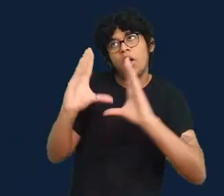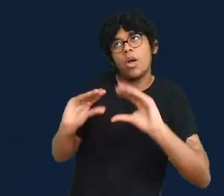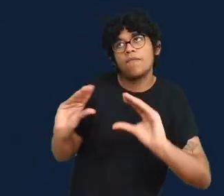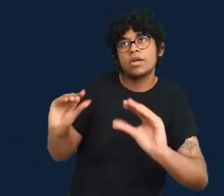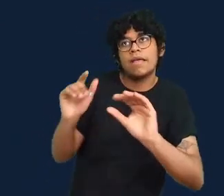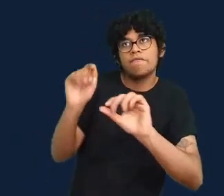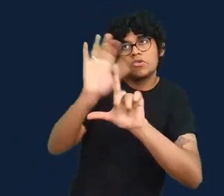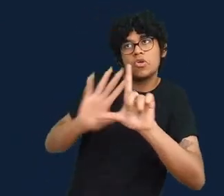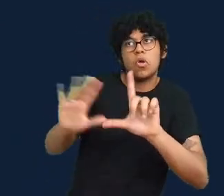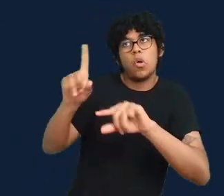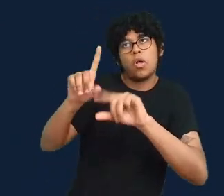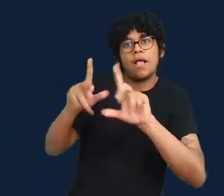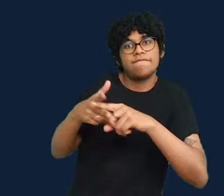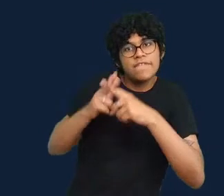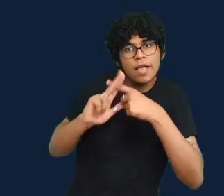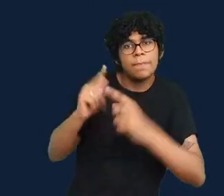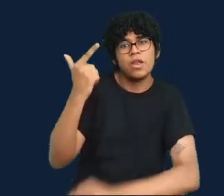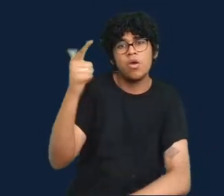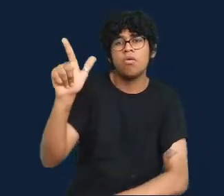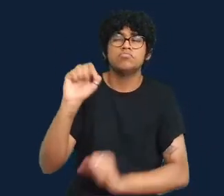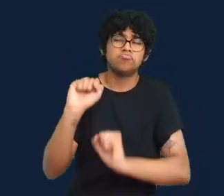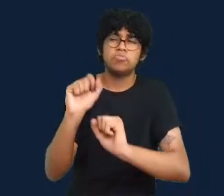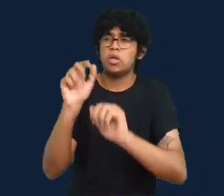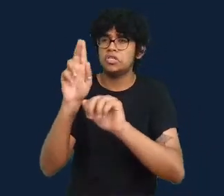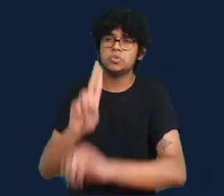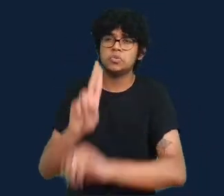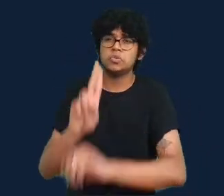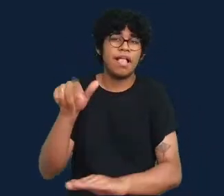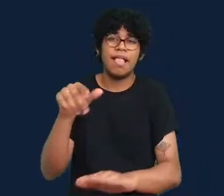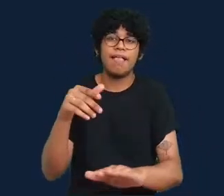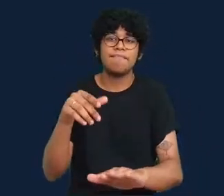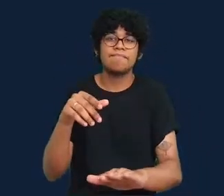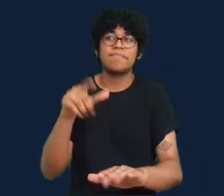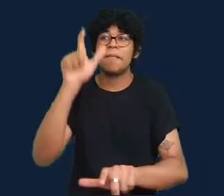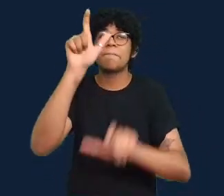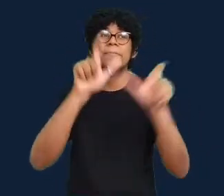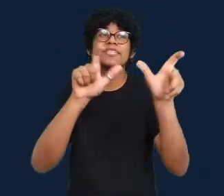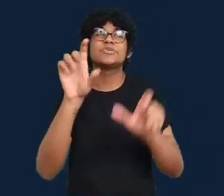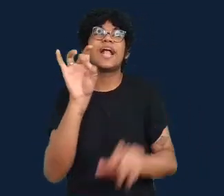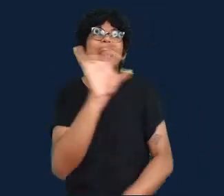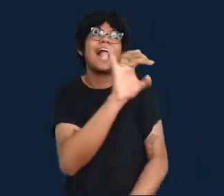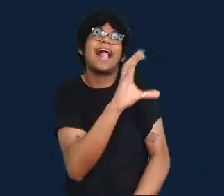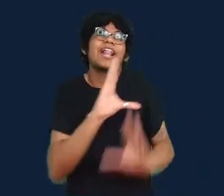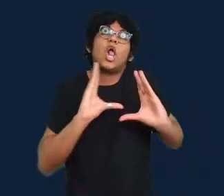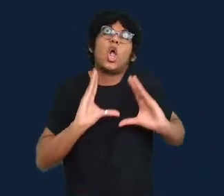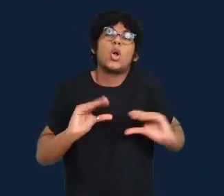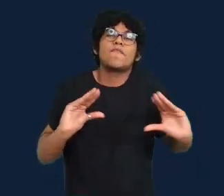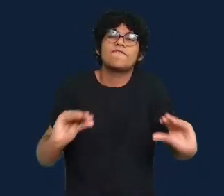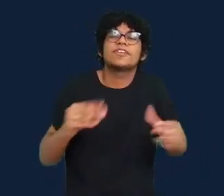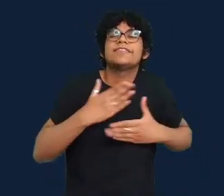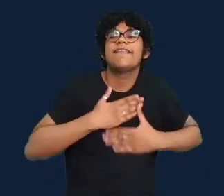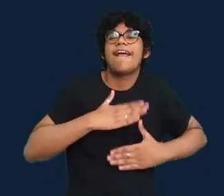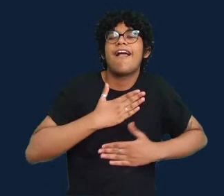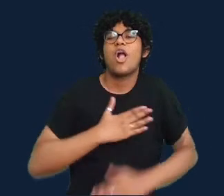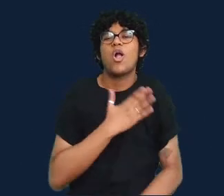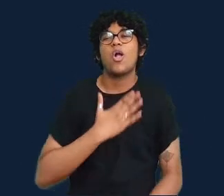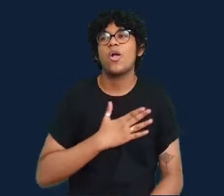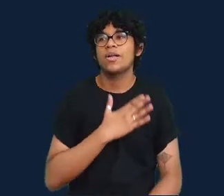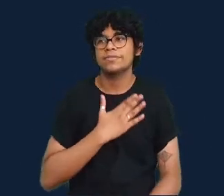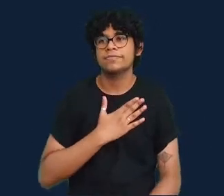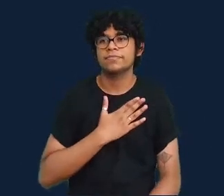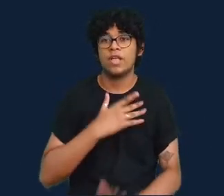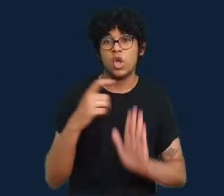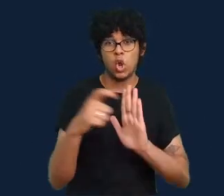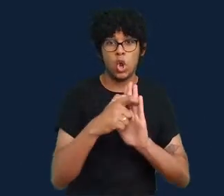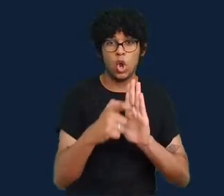that. Coding is nothing but a tool at the end of the day. What is more important is that you get the job done, as opposed